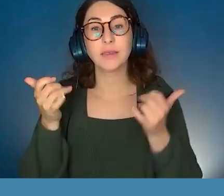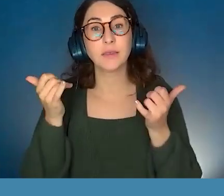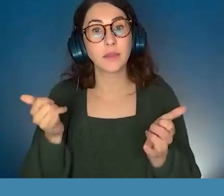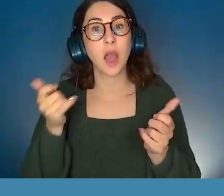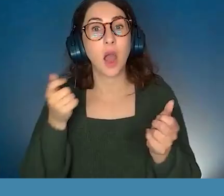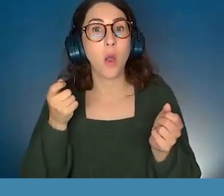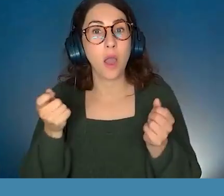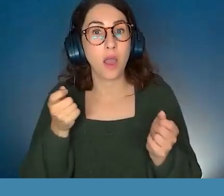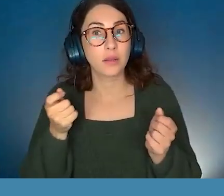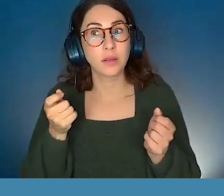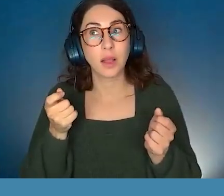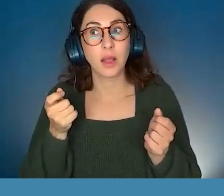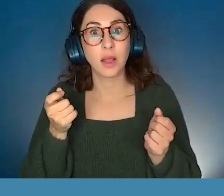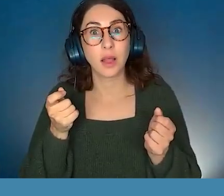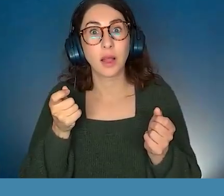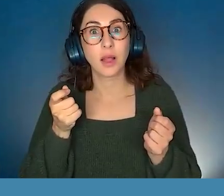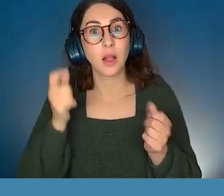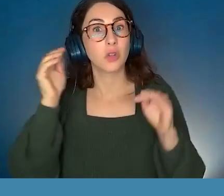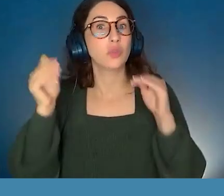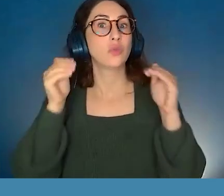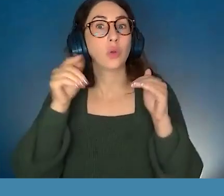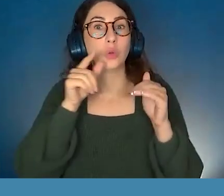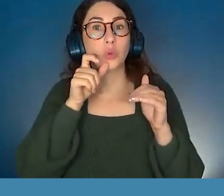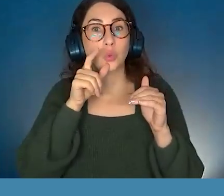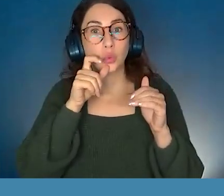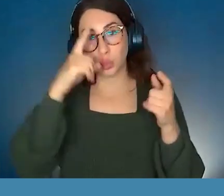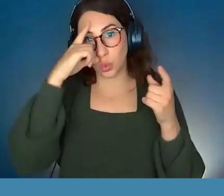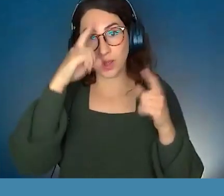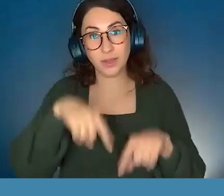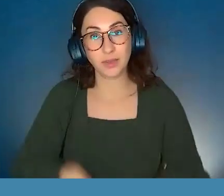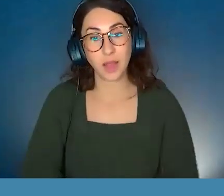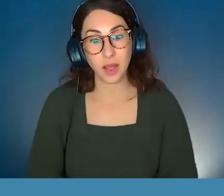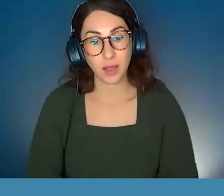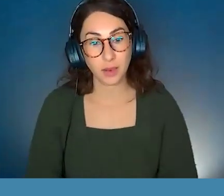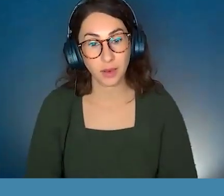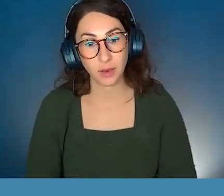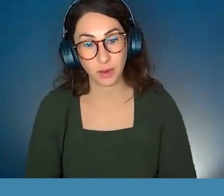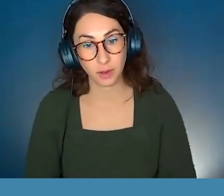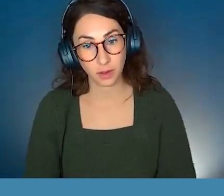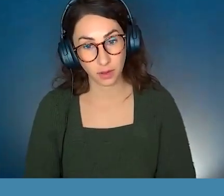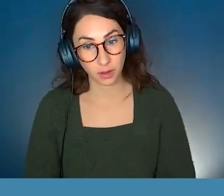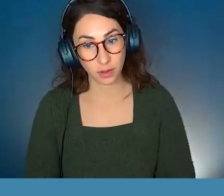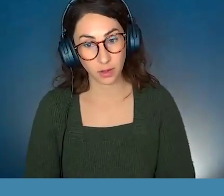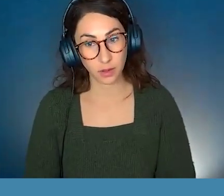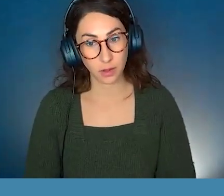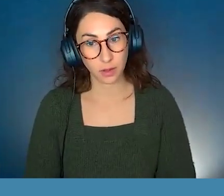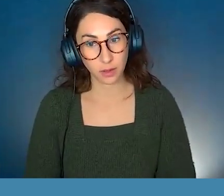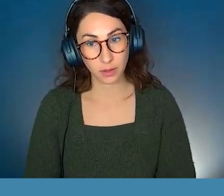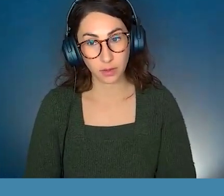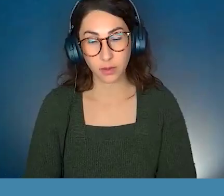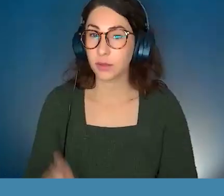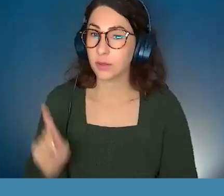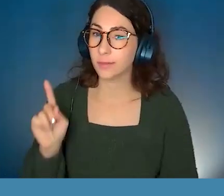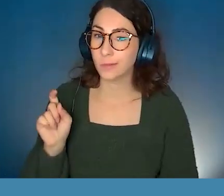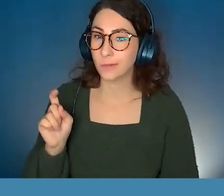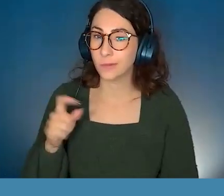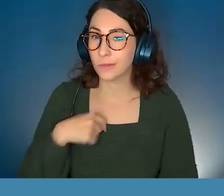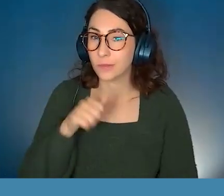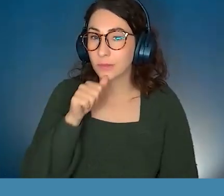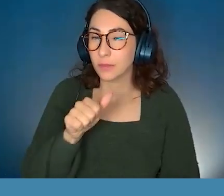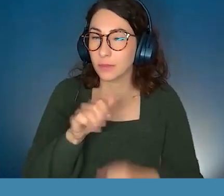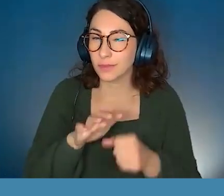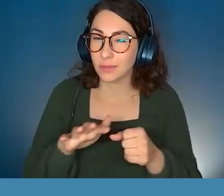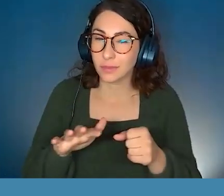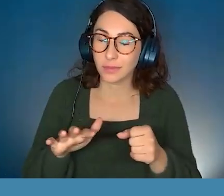handling consenting adults? I'm not 100%, Melissa, I'm not 100% sure